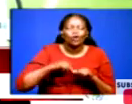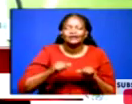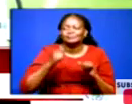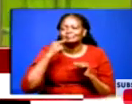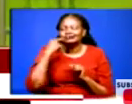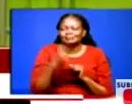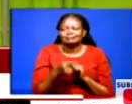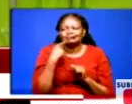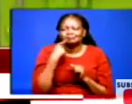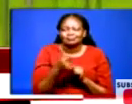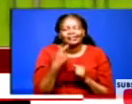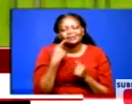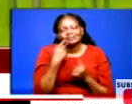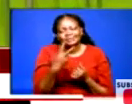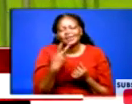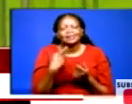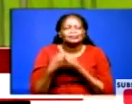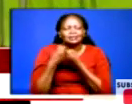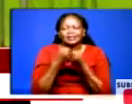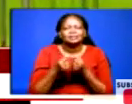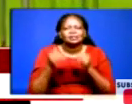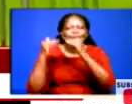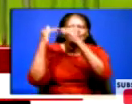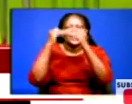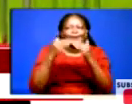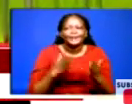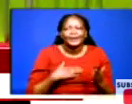our democracy.